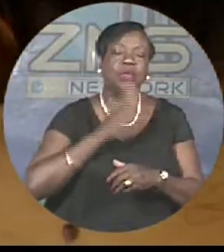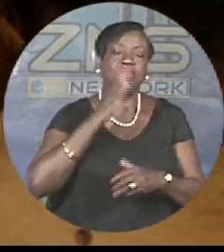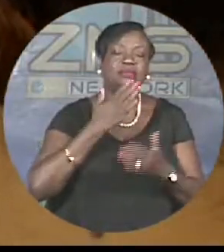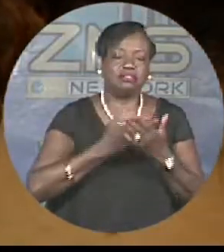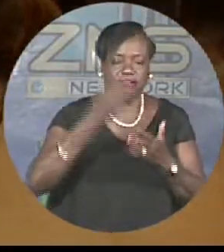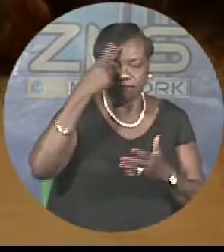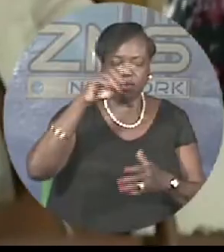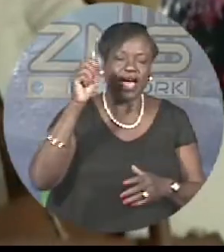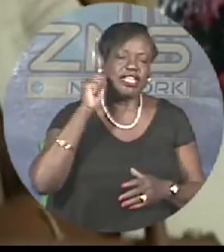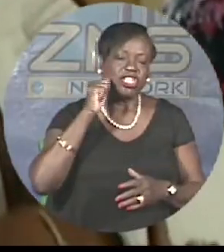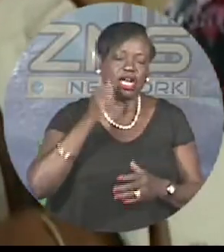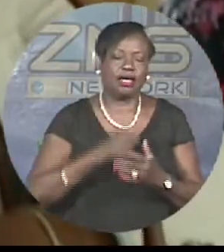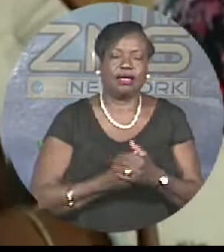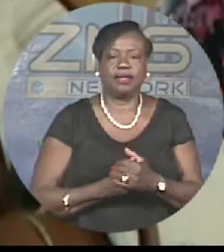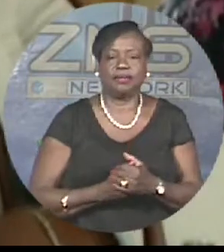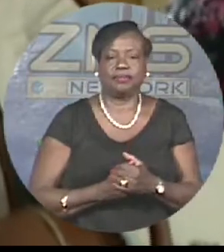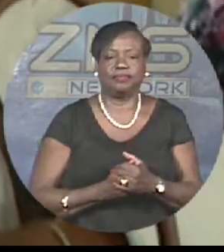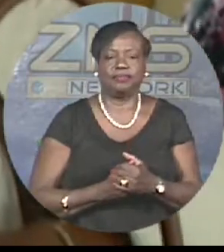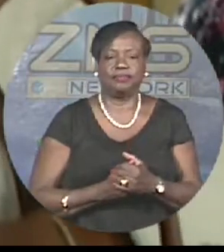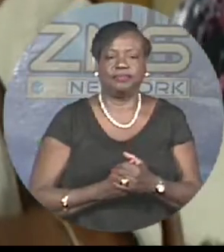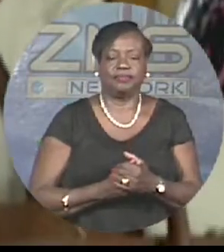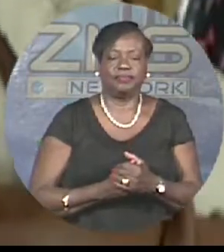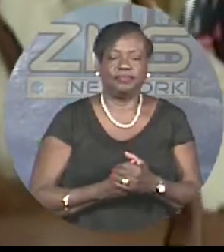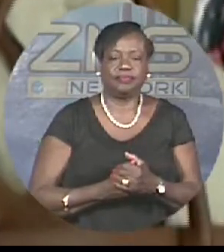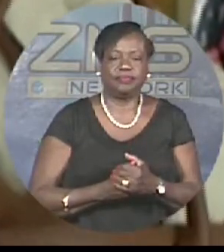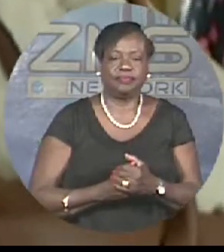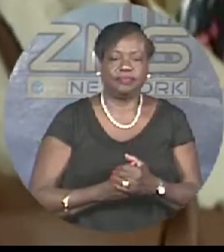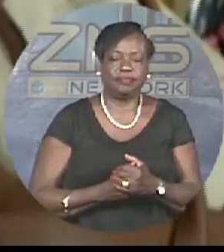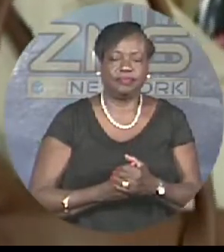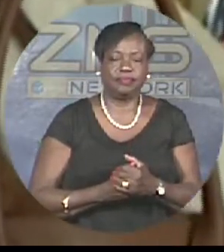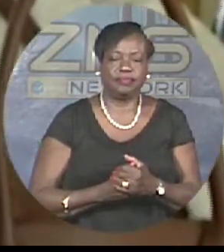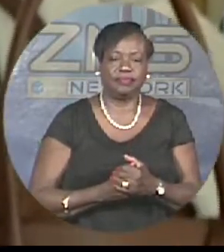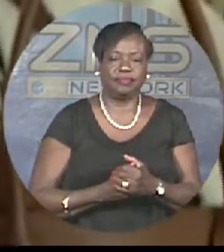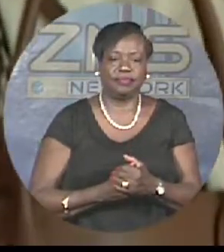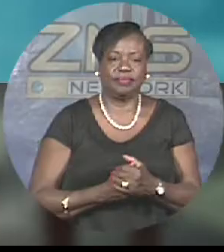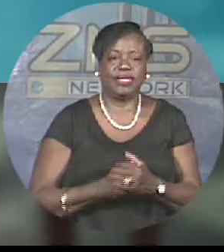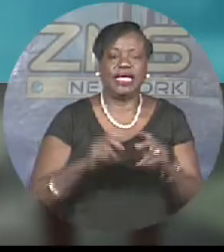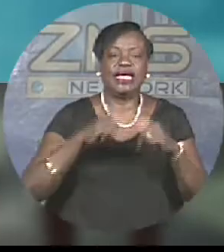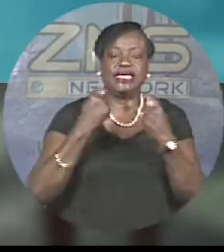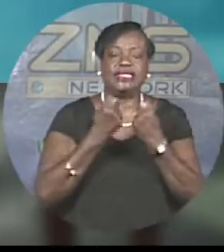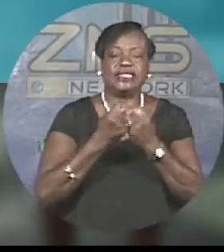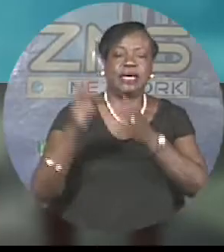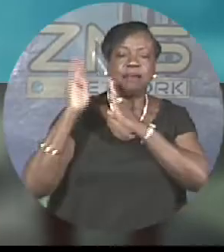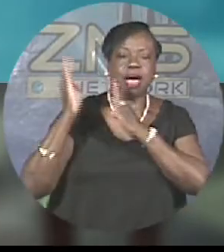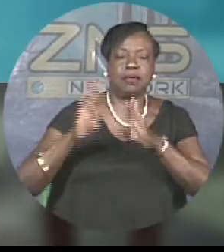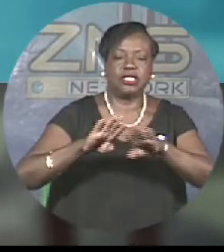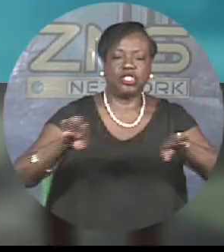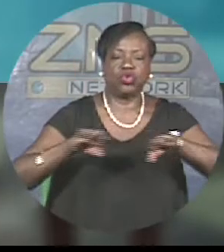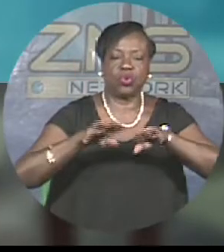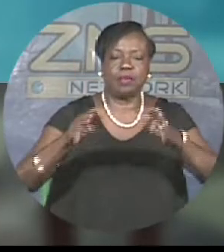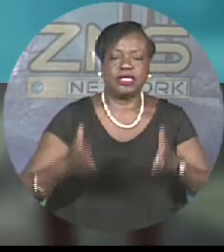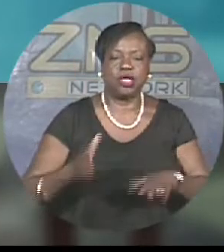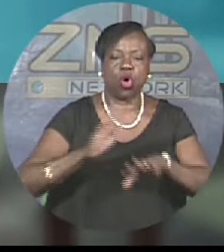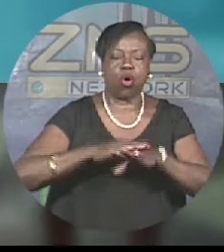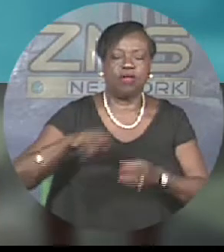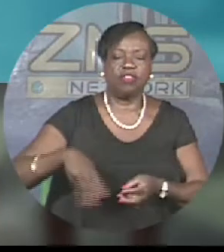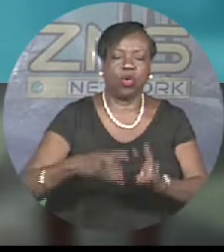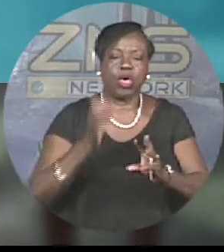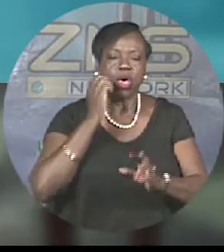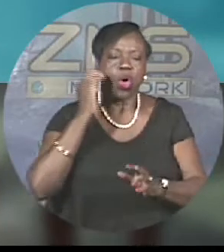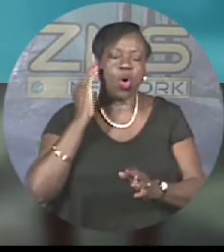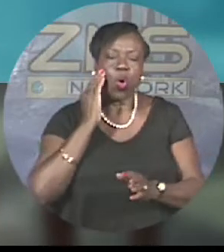Angelica. Reporting for ZNS Total Sports, I am Julian Gibson. Team Bahamas swimmers are on their way home from Chinese